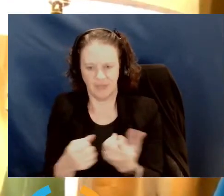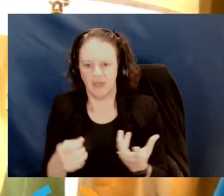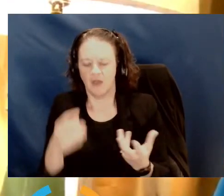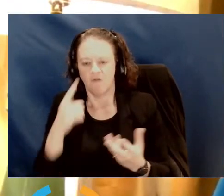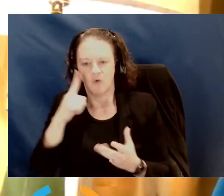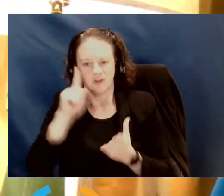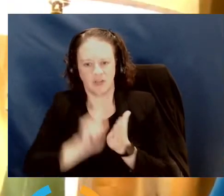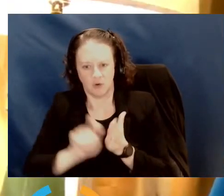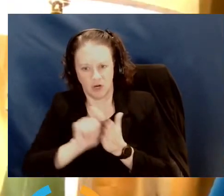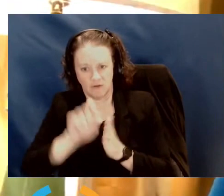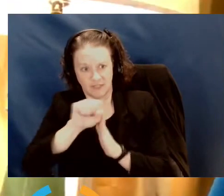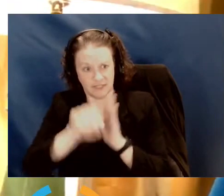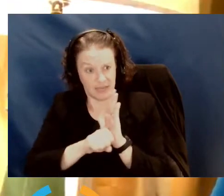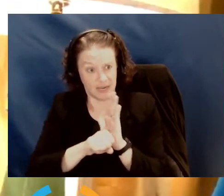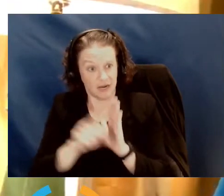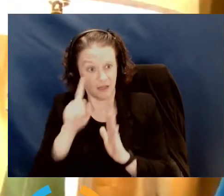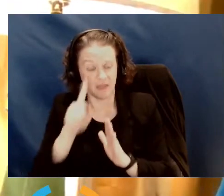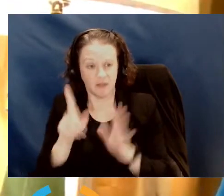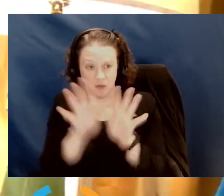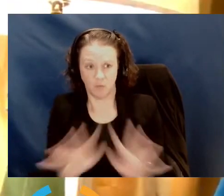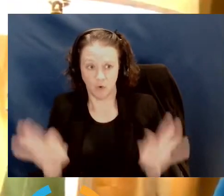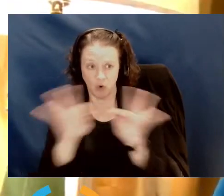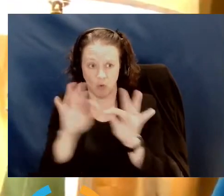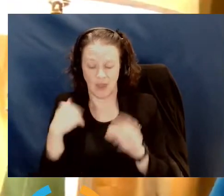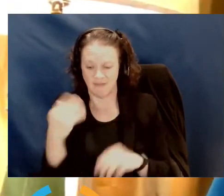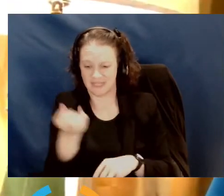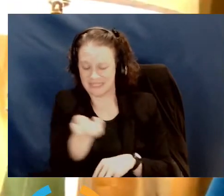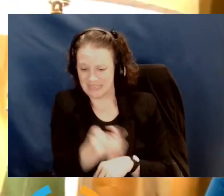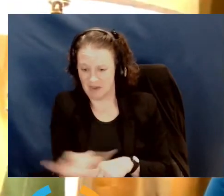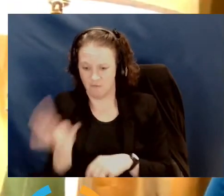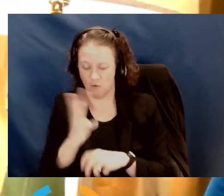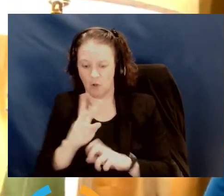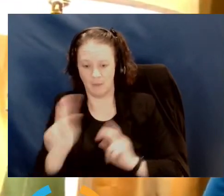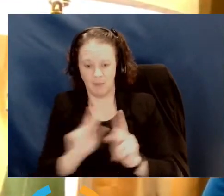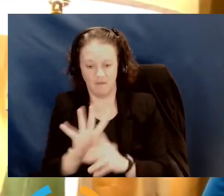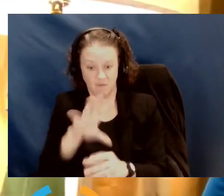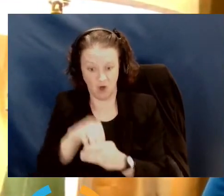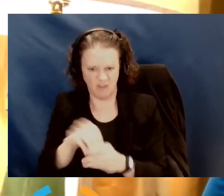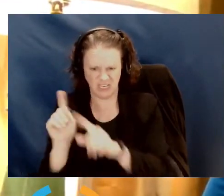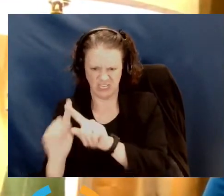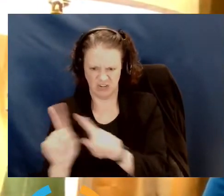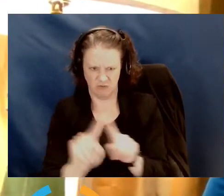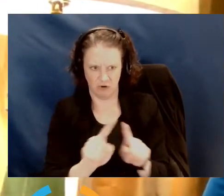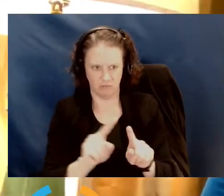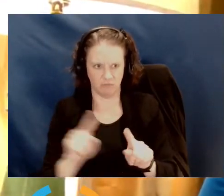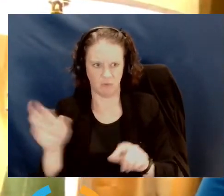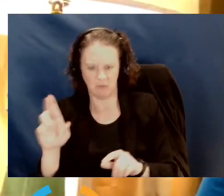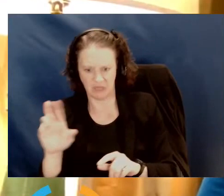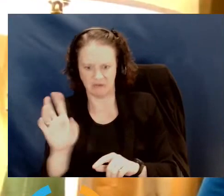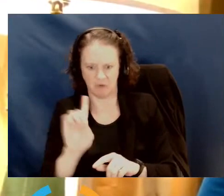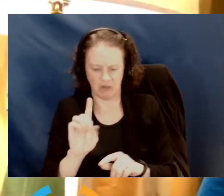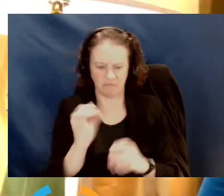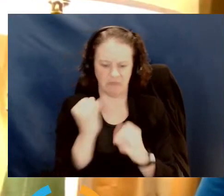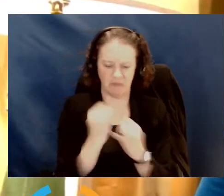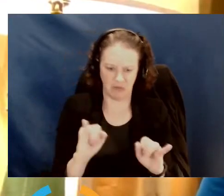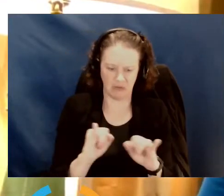be important to put a multi-partisan group of people together so that we have the ability to come up